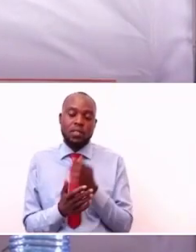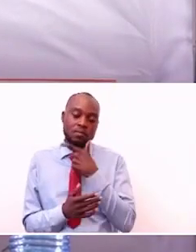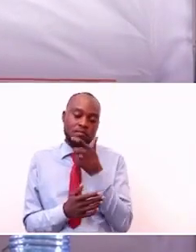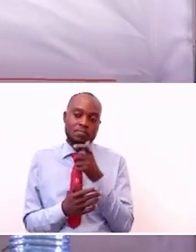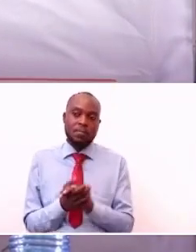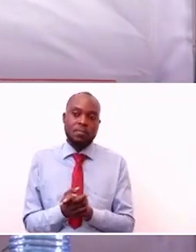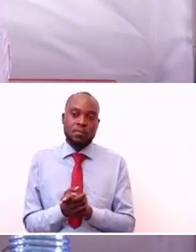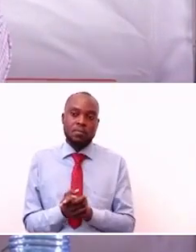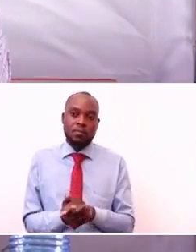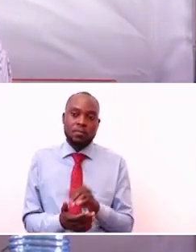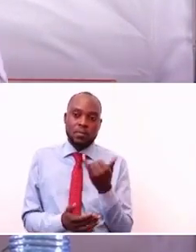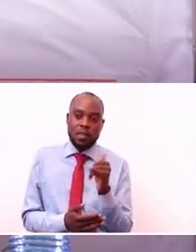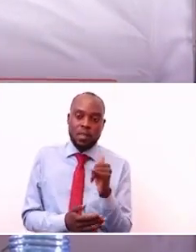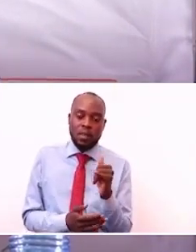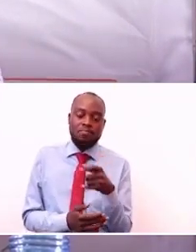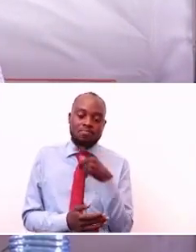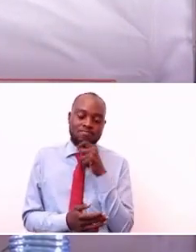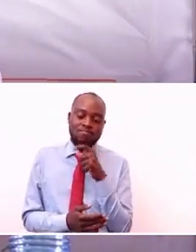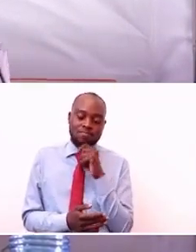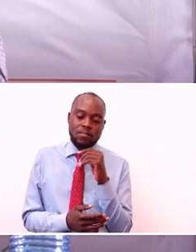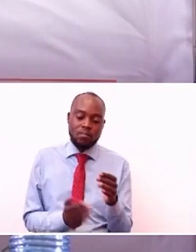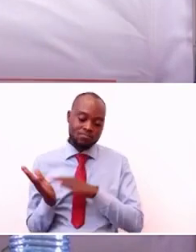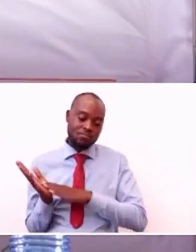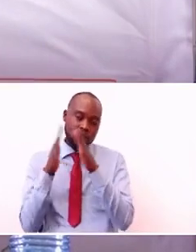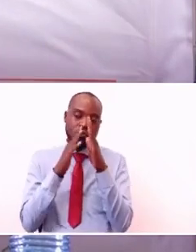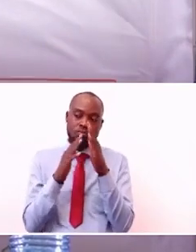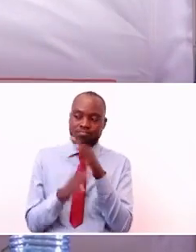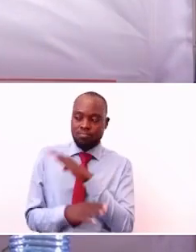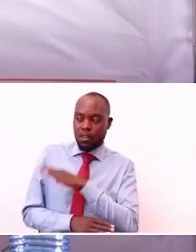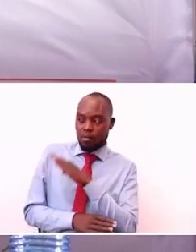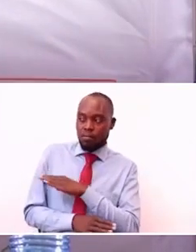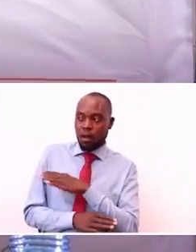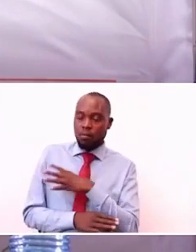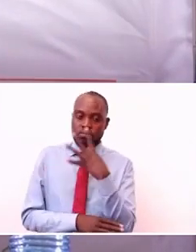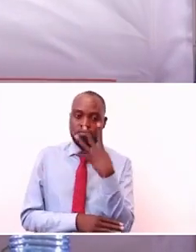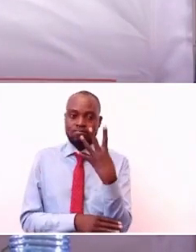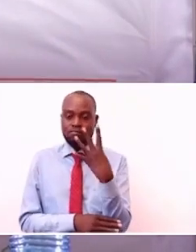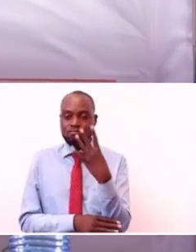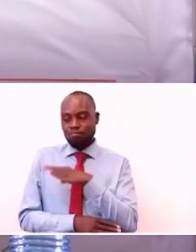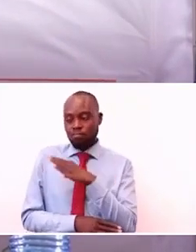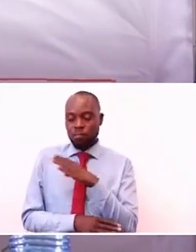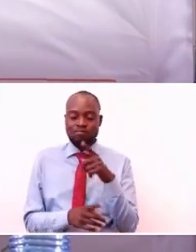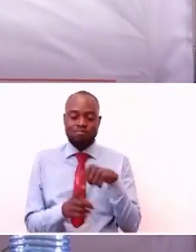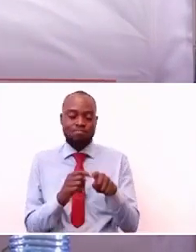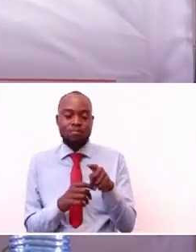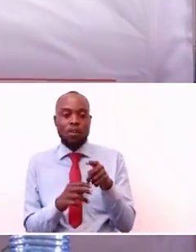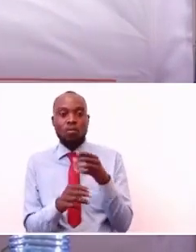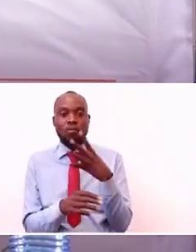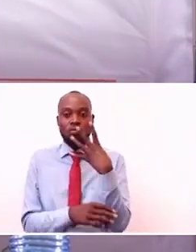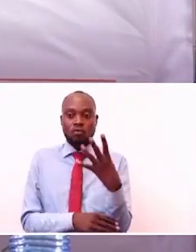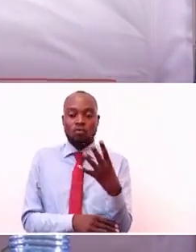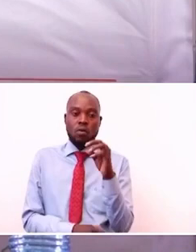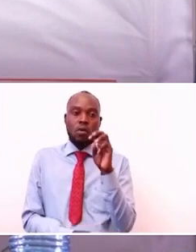Young guy wakes up in the morning at 4, goes 20 kilometers from Nairobi,